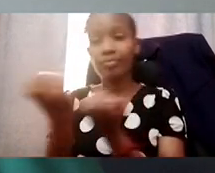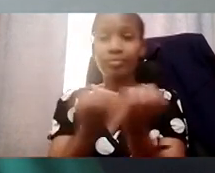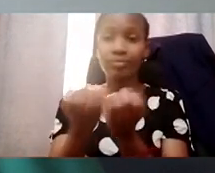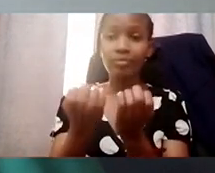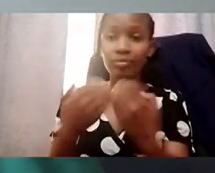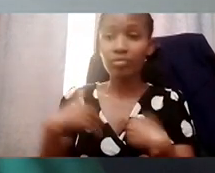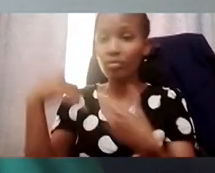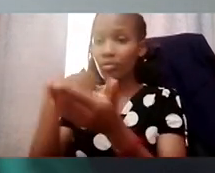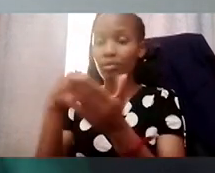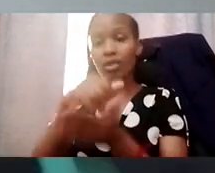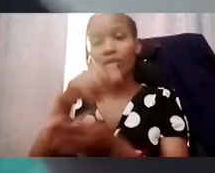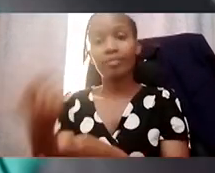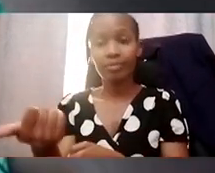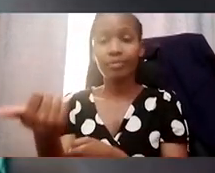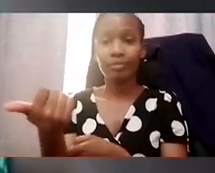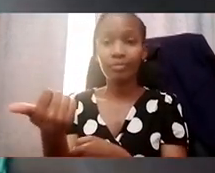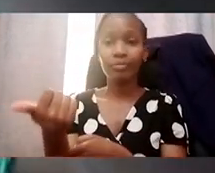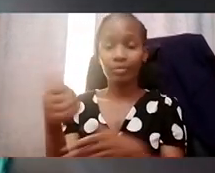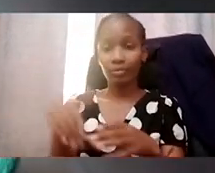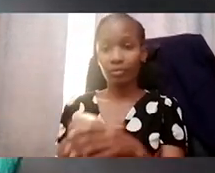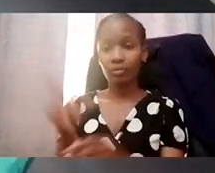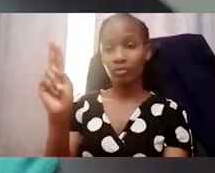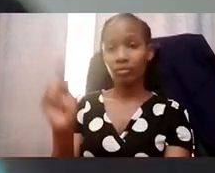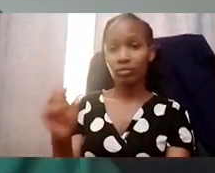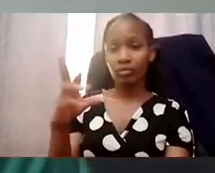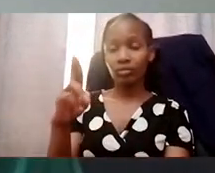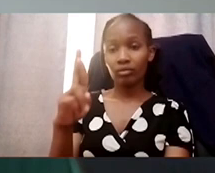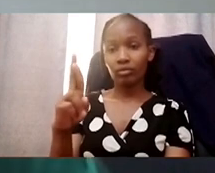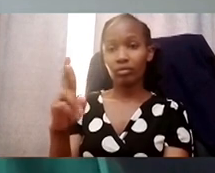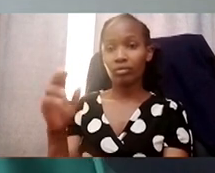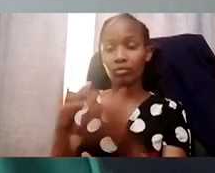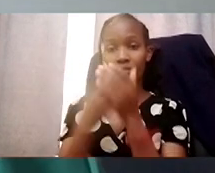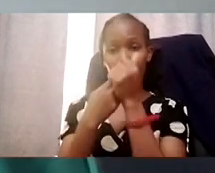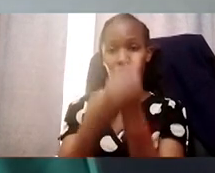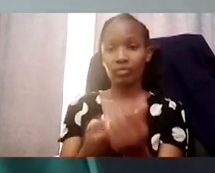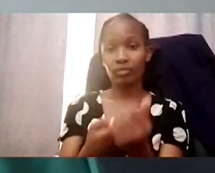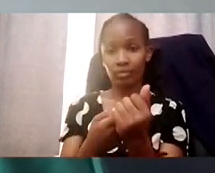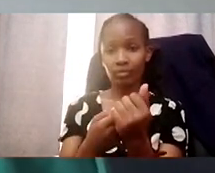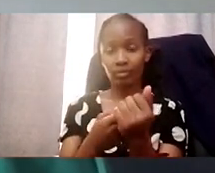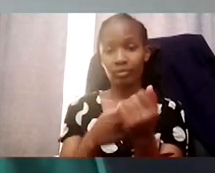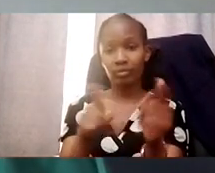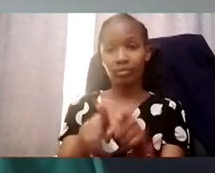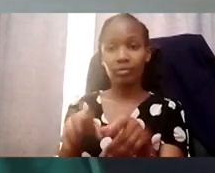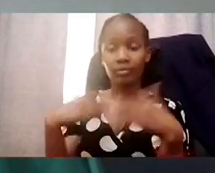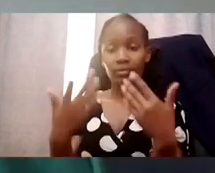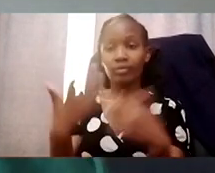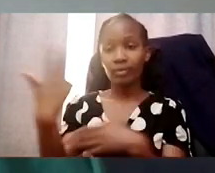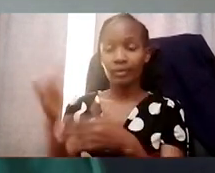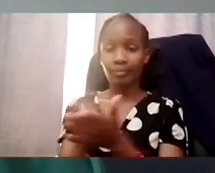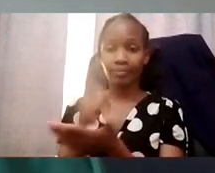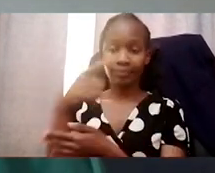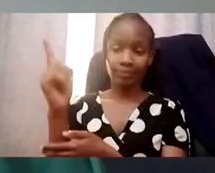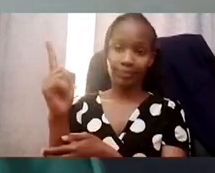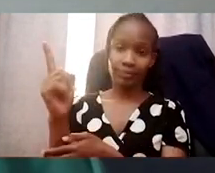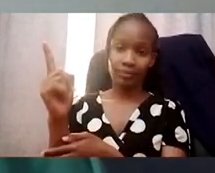other issues, of course, with the UNHCR and partners, ensuring that their documentation is correct. So,